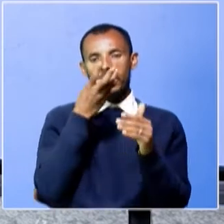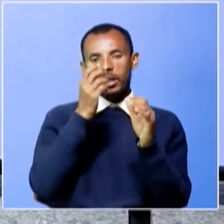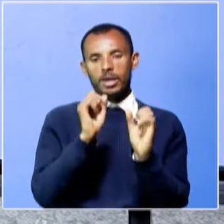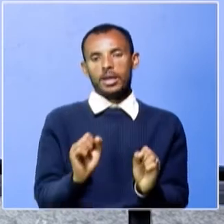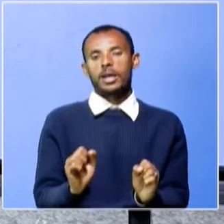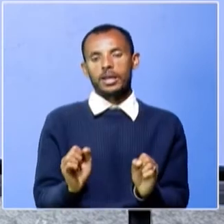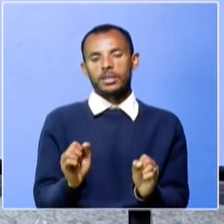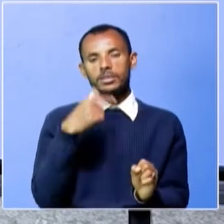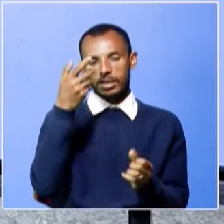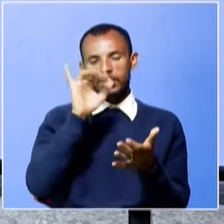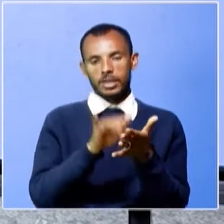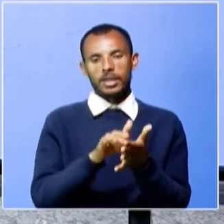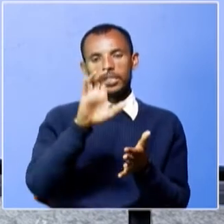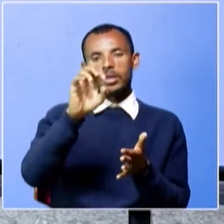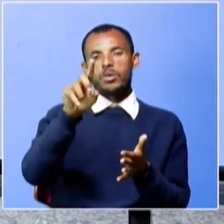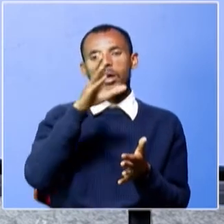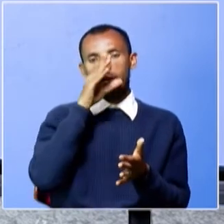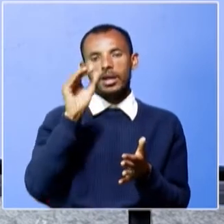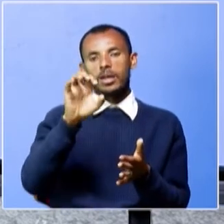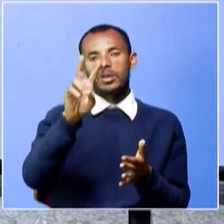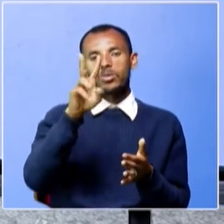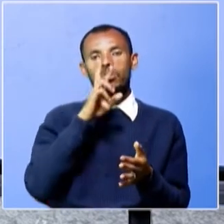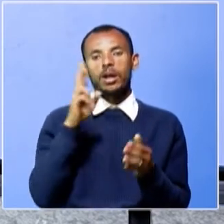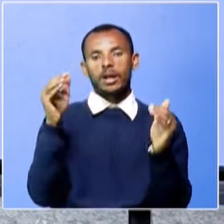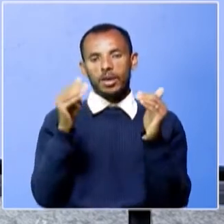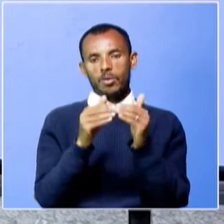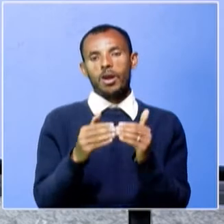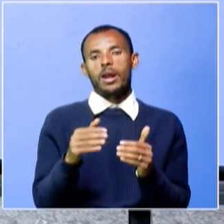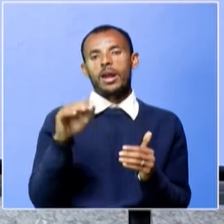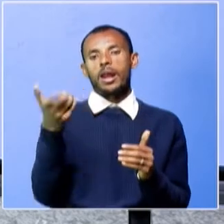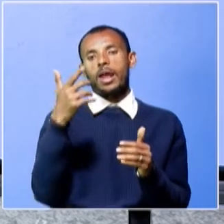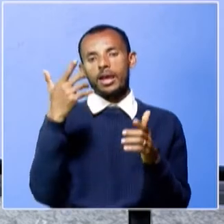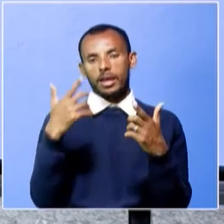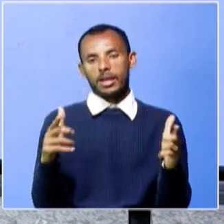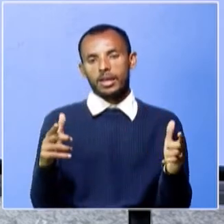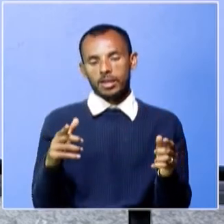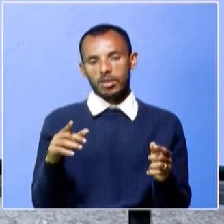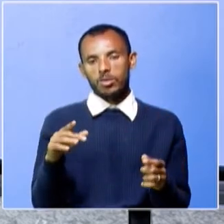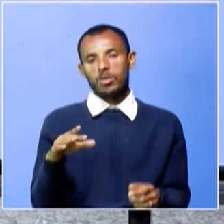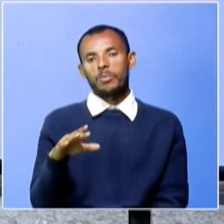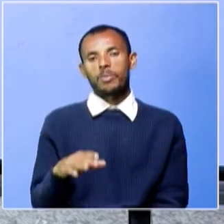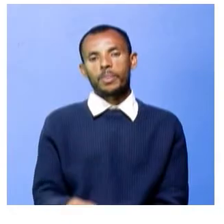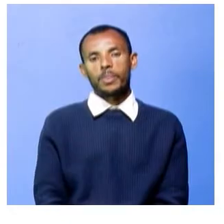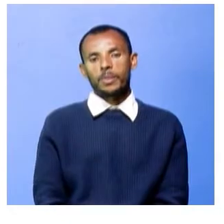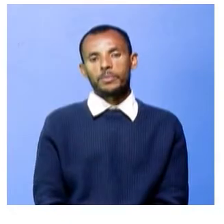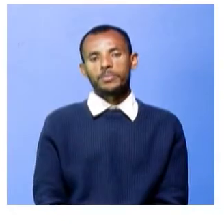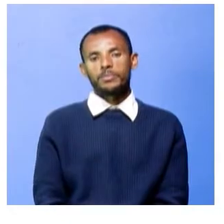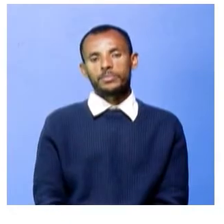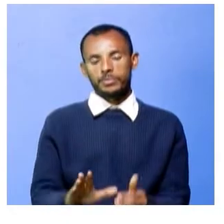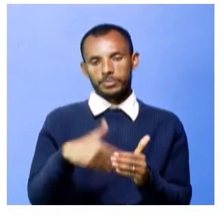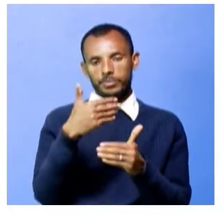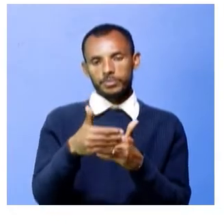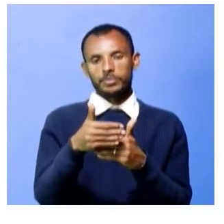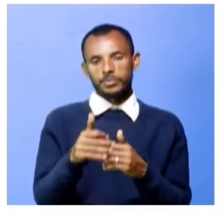that E1 and E2 are equally likely to occur. Okay, then